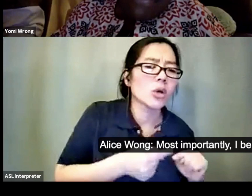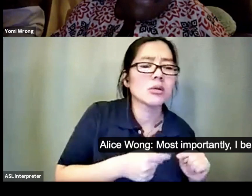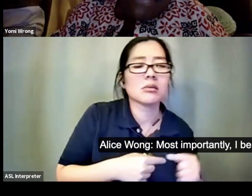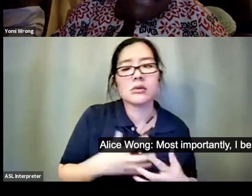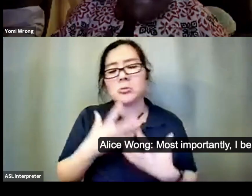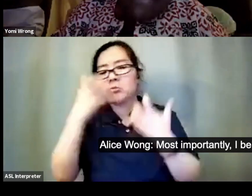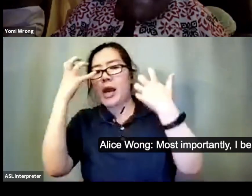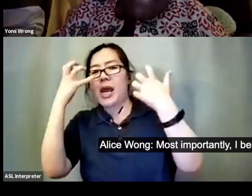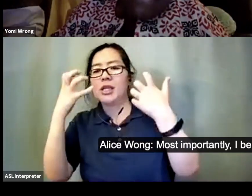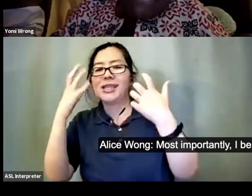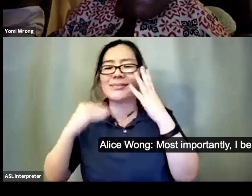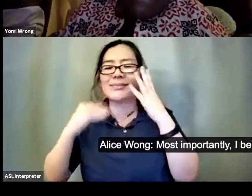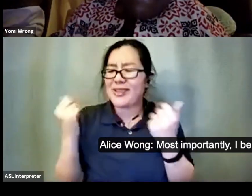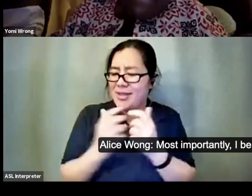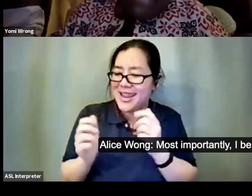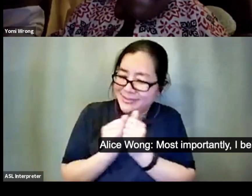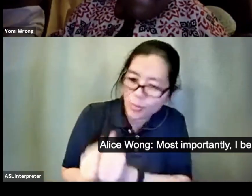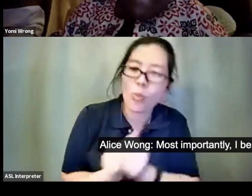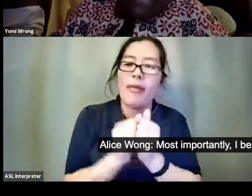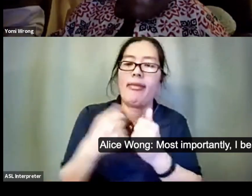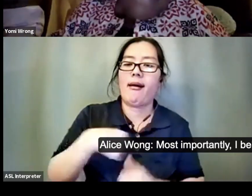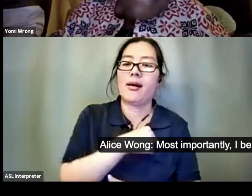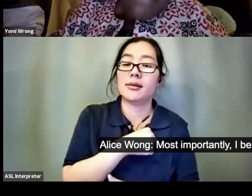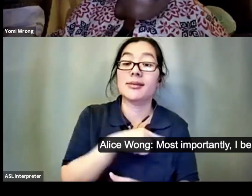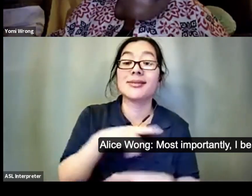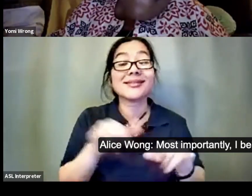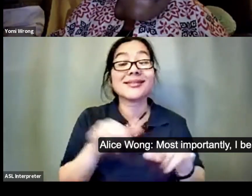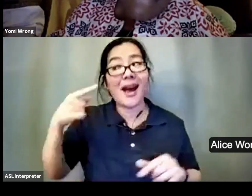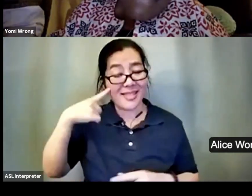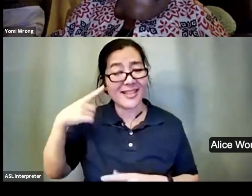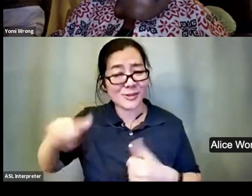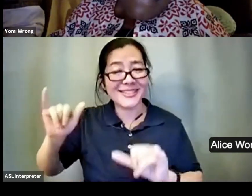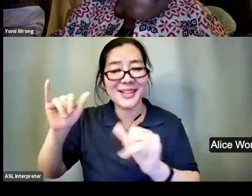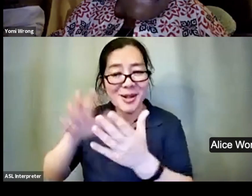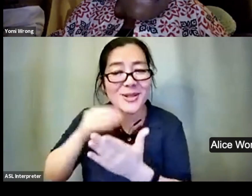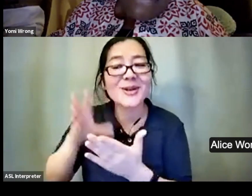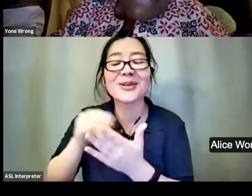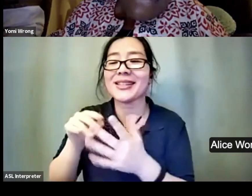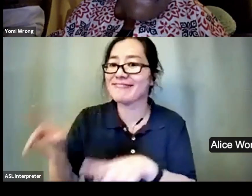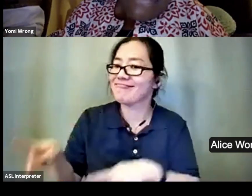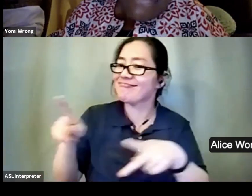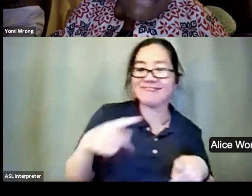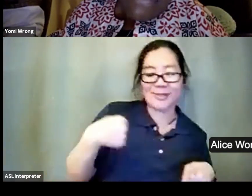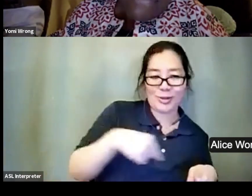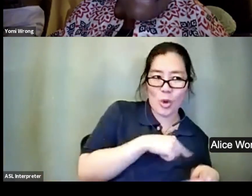importantly, I believe they learn as we are learning, just as we learn from them.